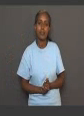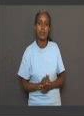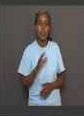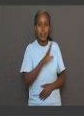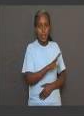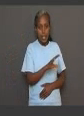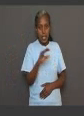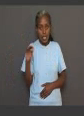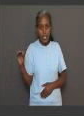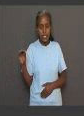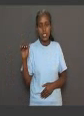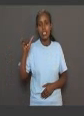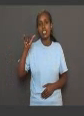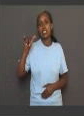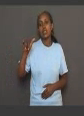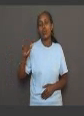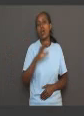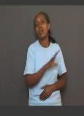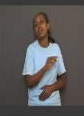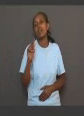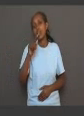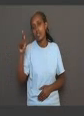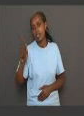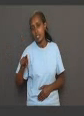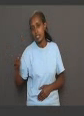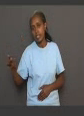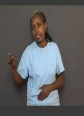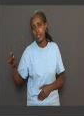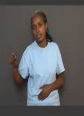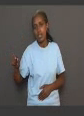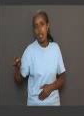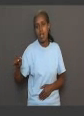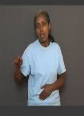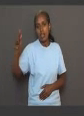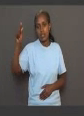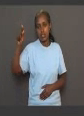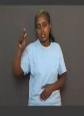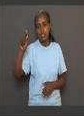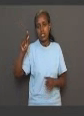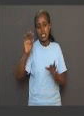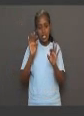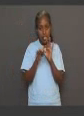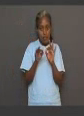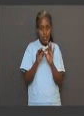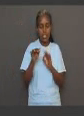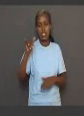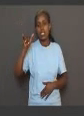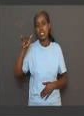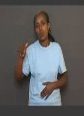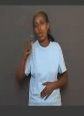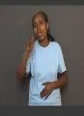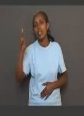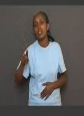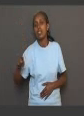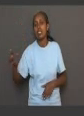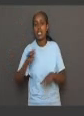and the y and z axes define the